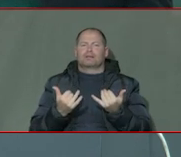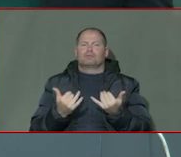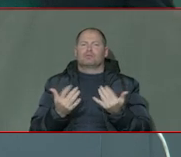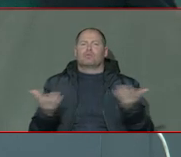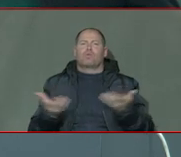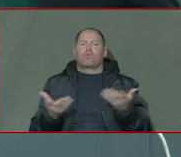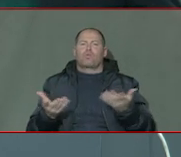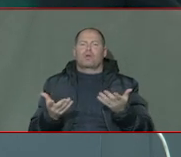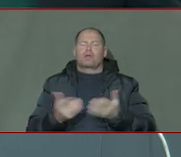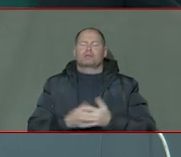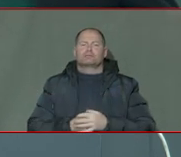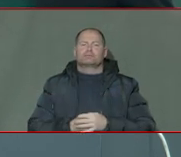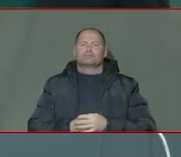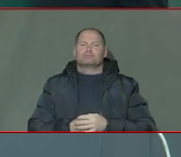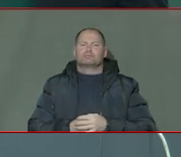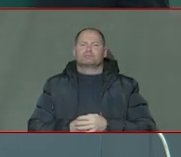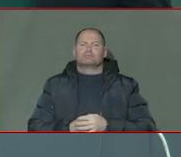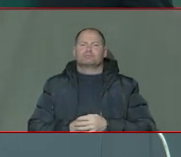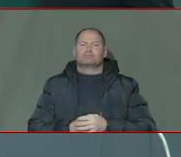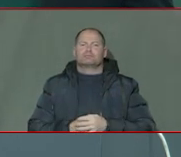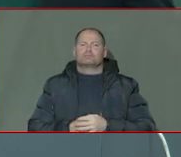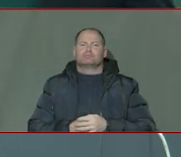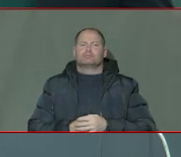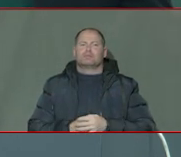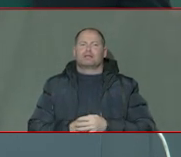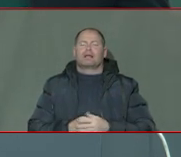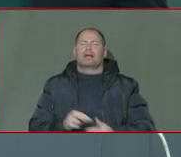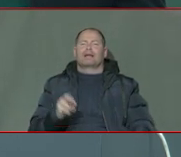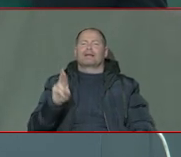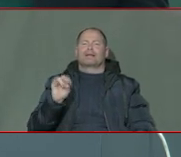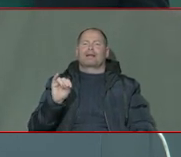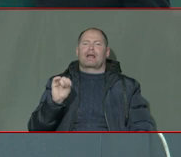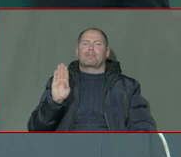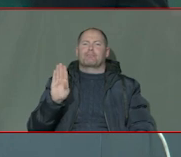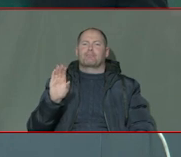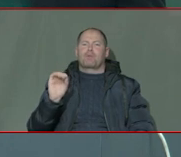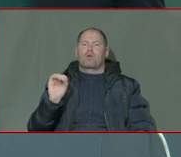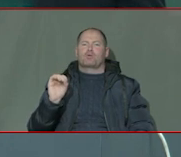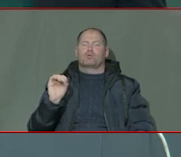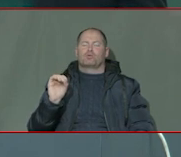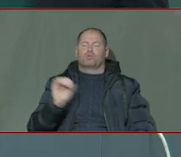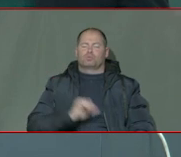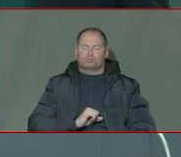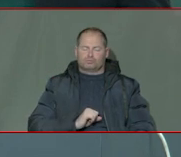translation? It's in the ribosomes, not the cytoplasm.